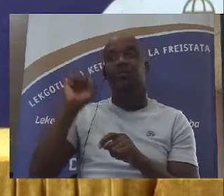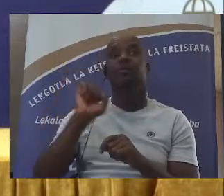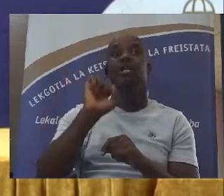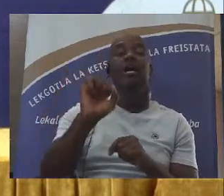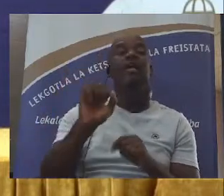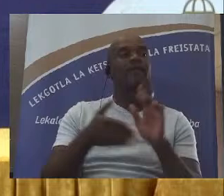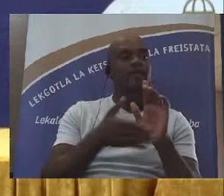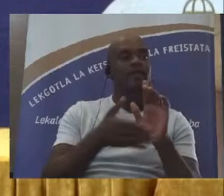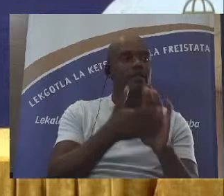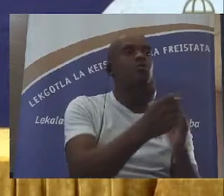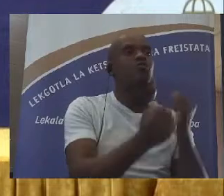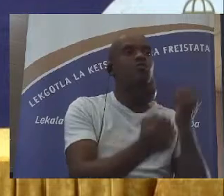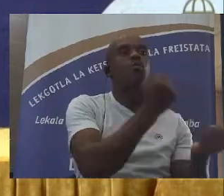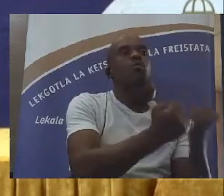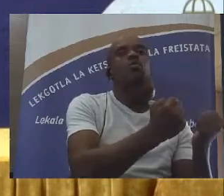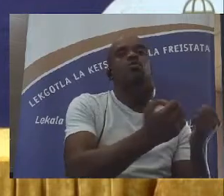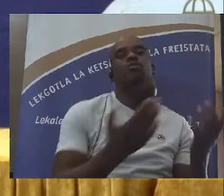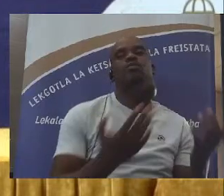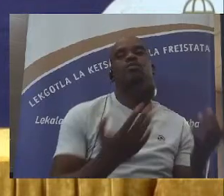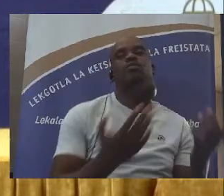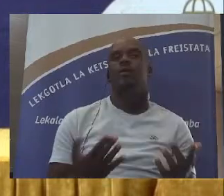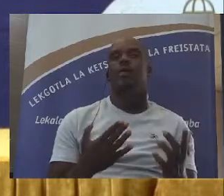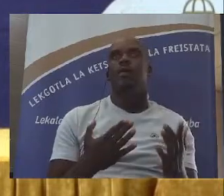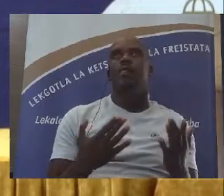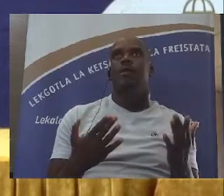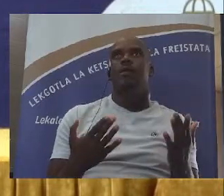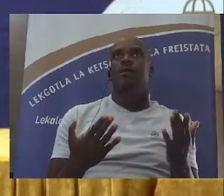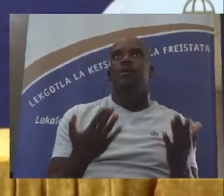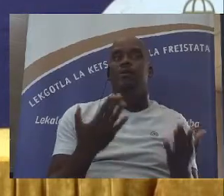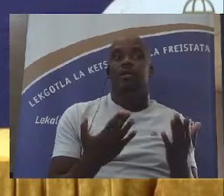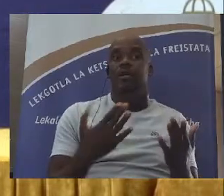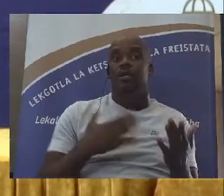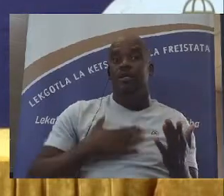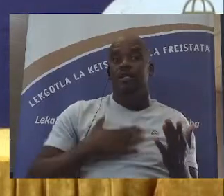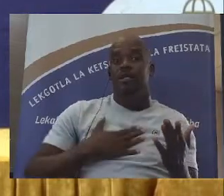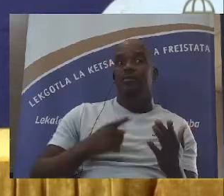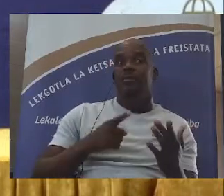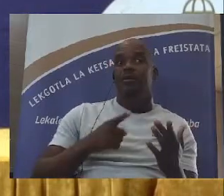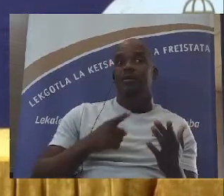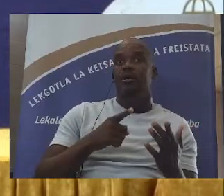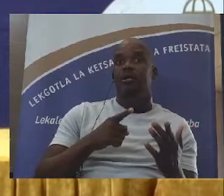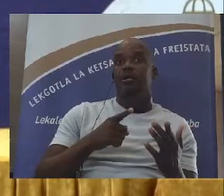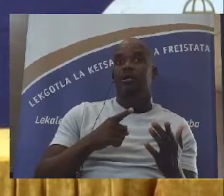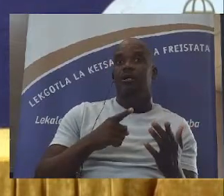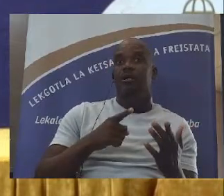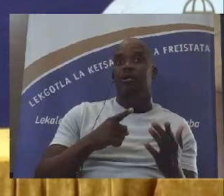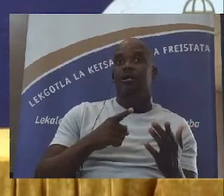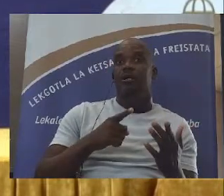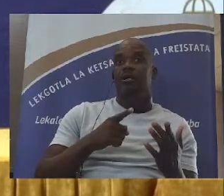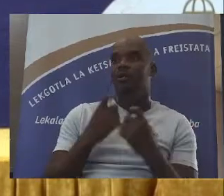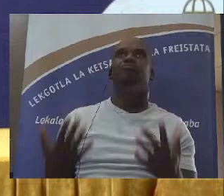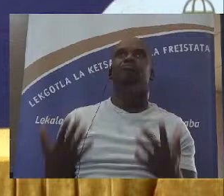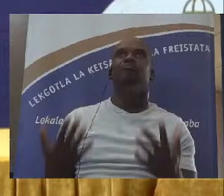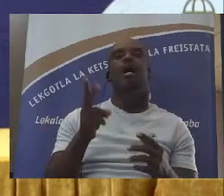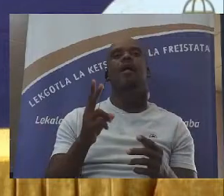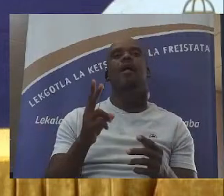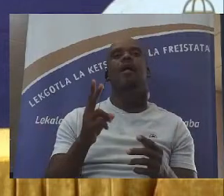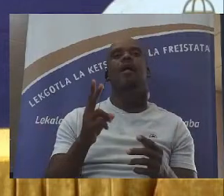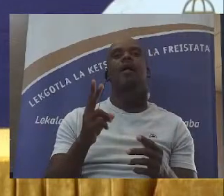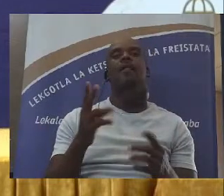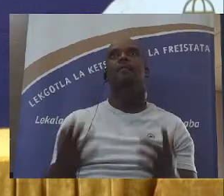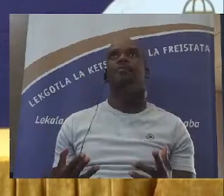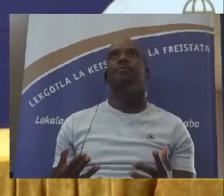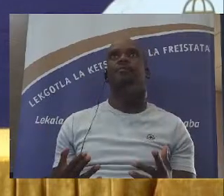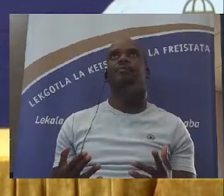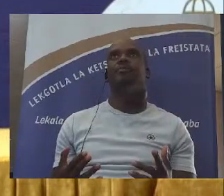So there is that oversight. It also, because the determinations and decisions by the Ombud